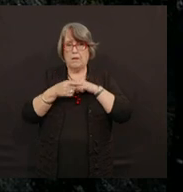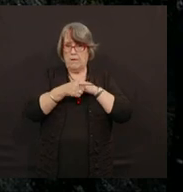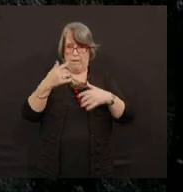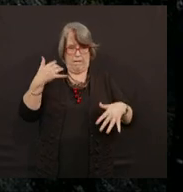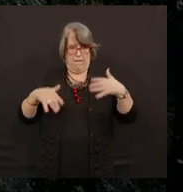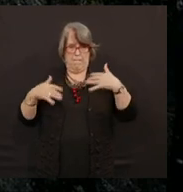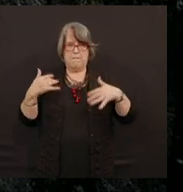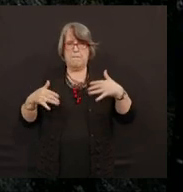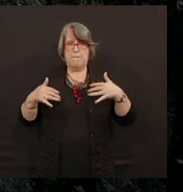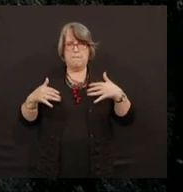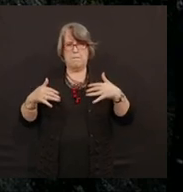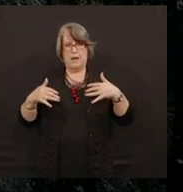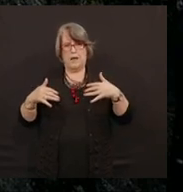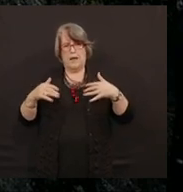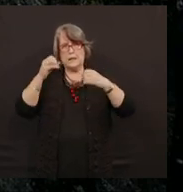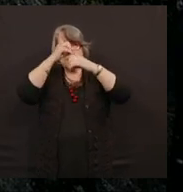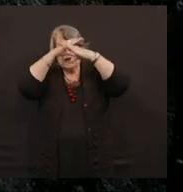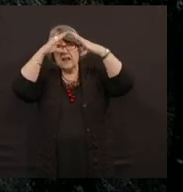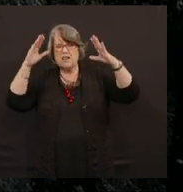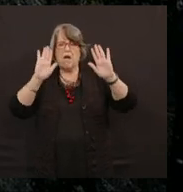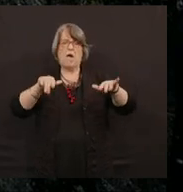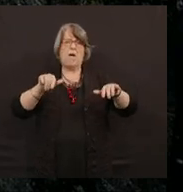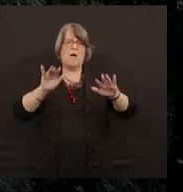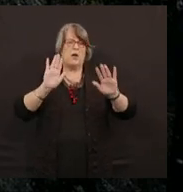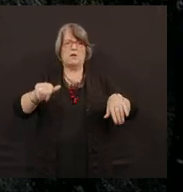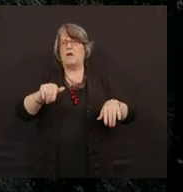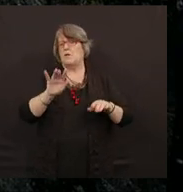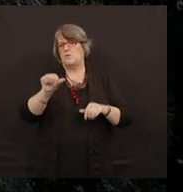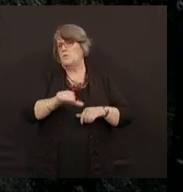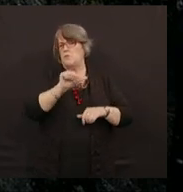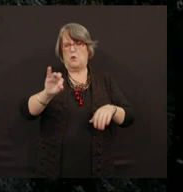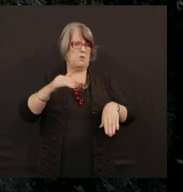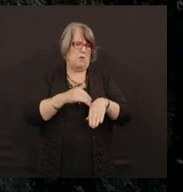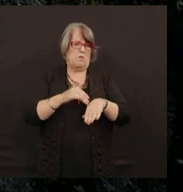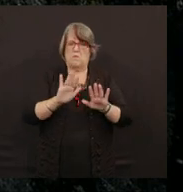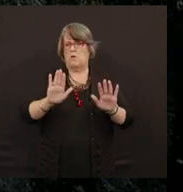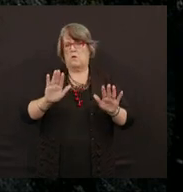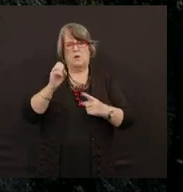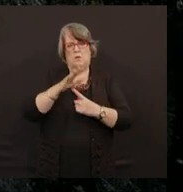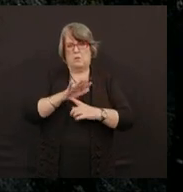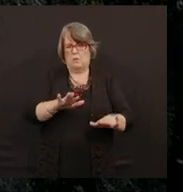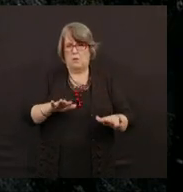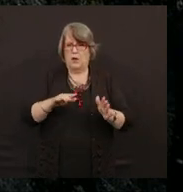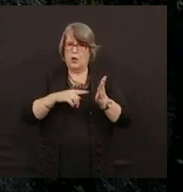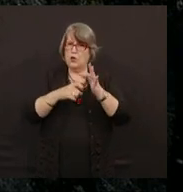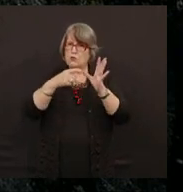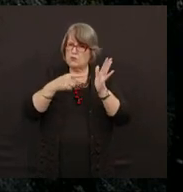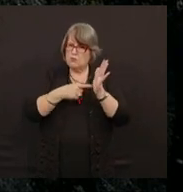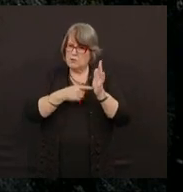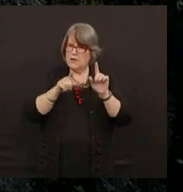has been conceptualised and downplayed, ignored, minimised, treated as